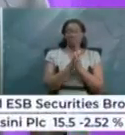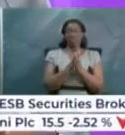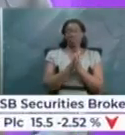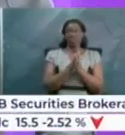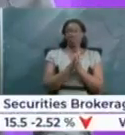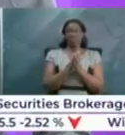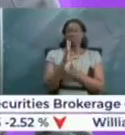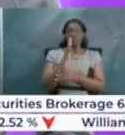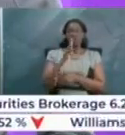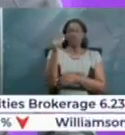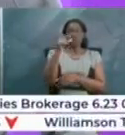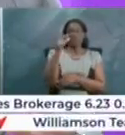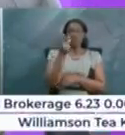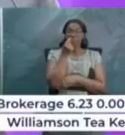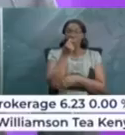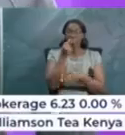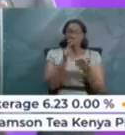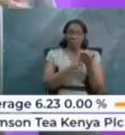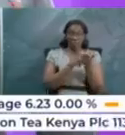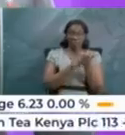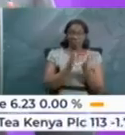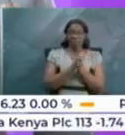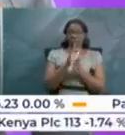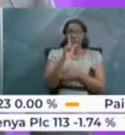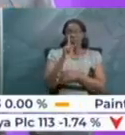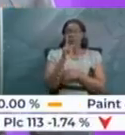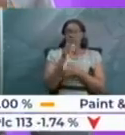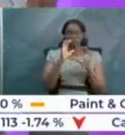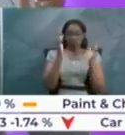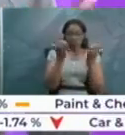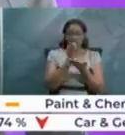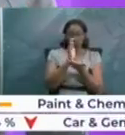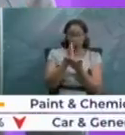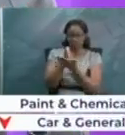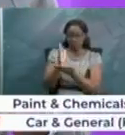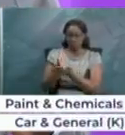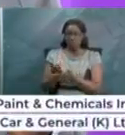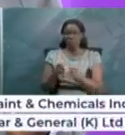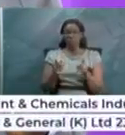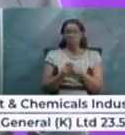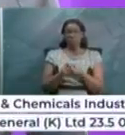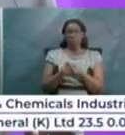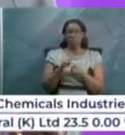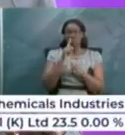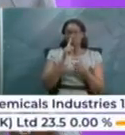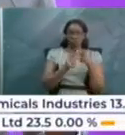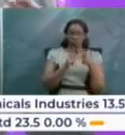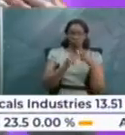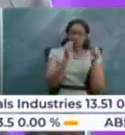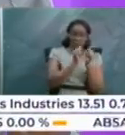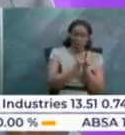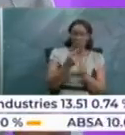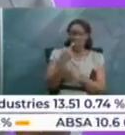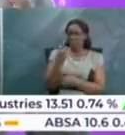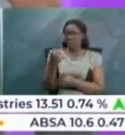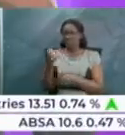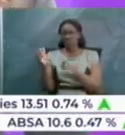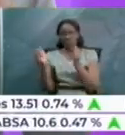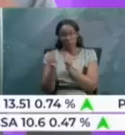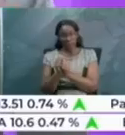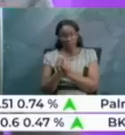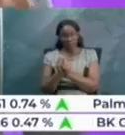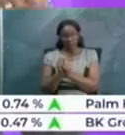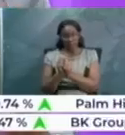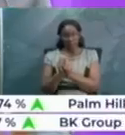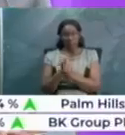400 grams of peanut butter, one cabbage patch actually, and then 10 onions and 10 tomatoes, all